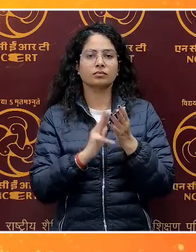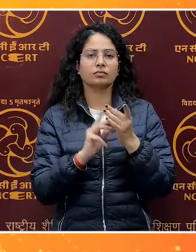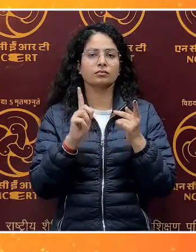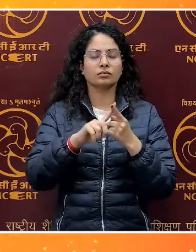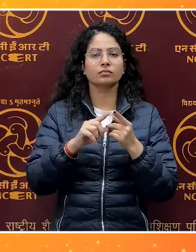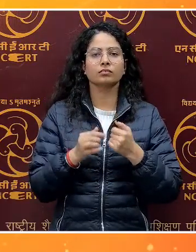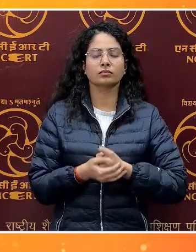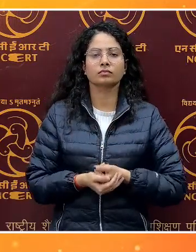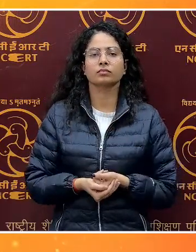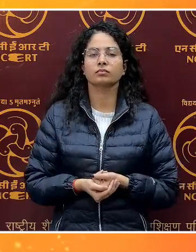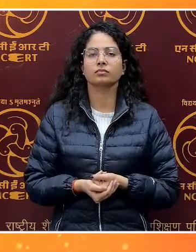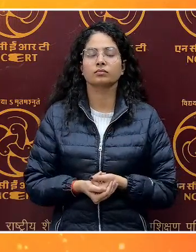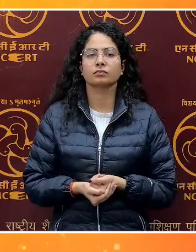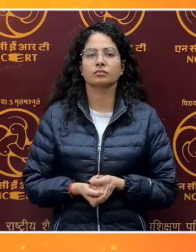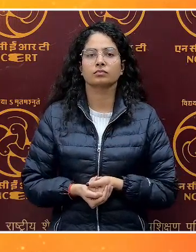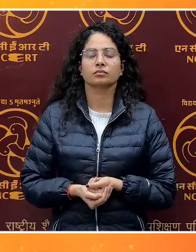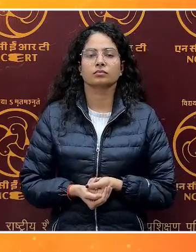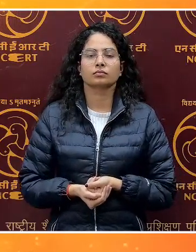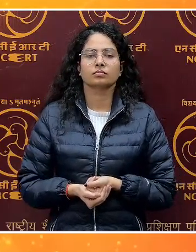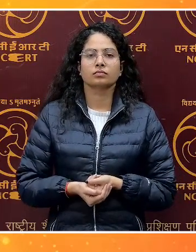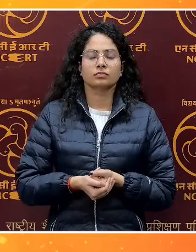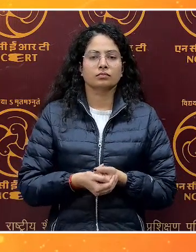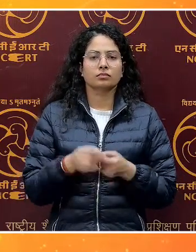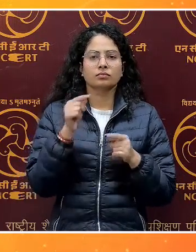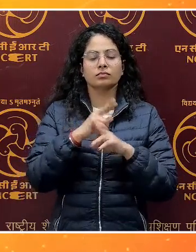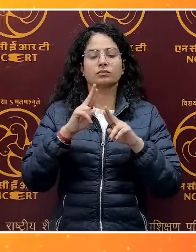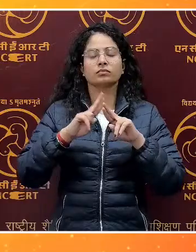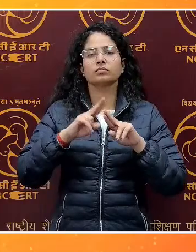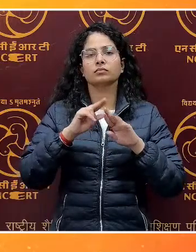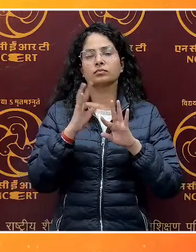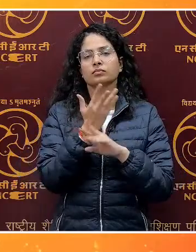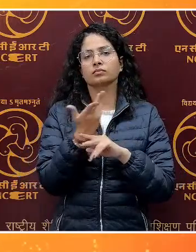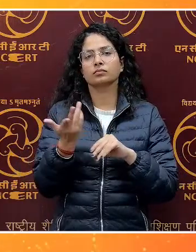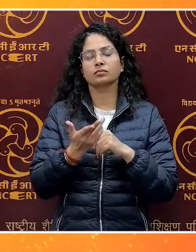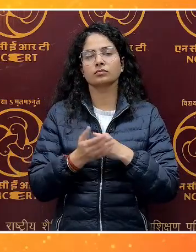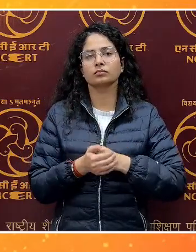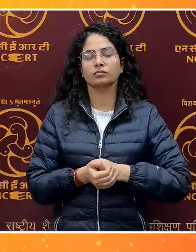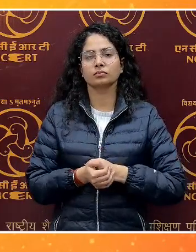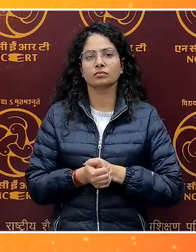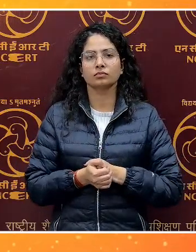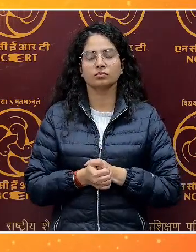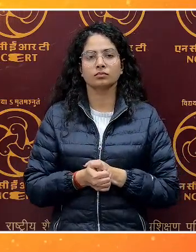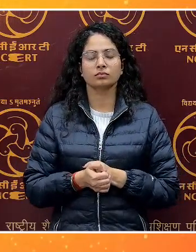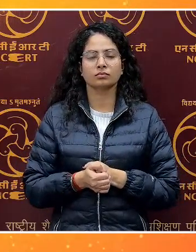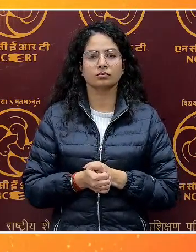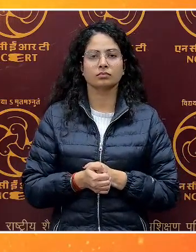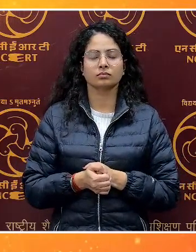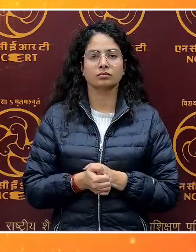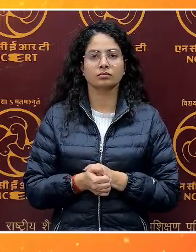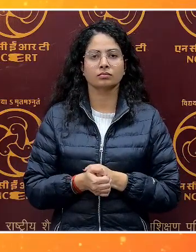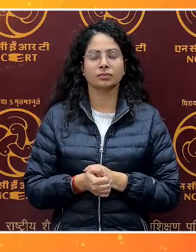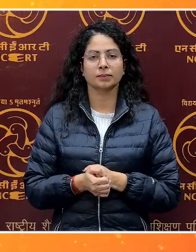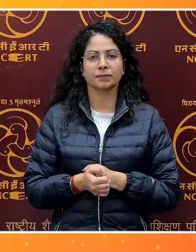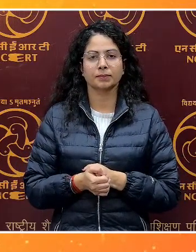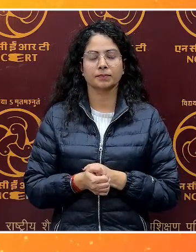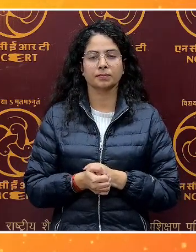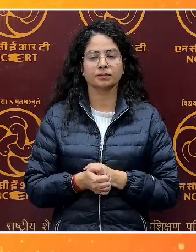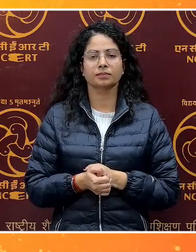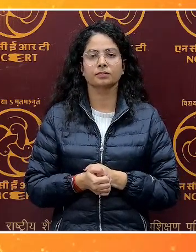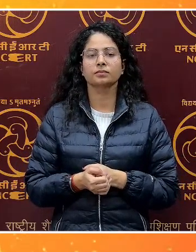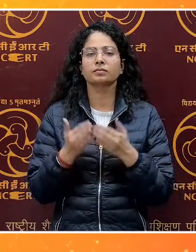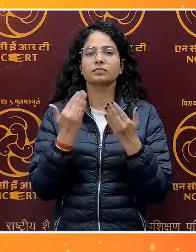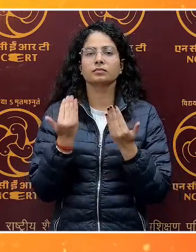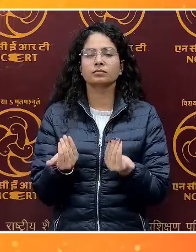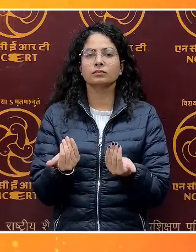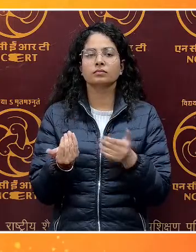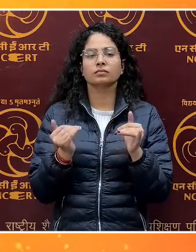lead shot. So, I must know formulae of cone and formulae of spherical lead shot to calculate the volumes, obviously. Now,